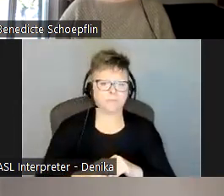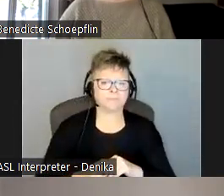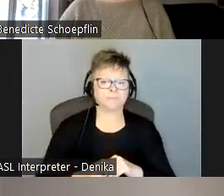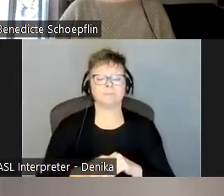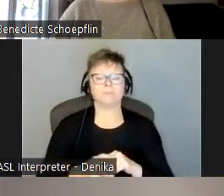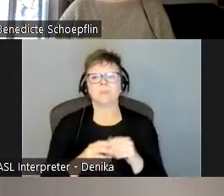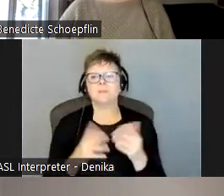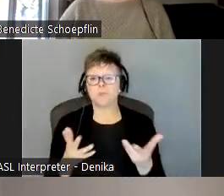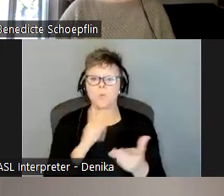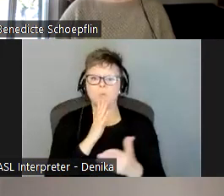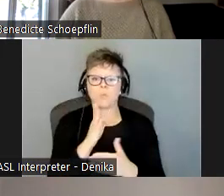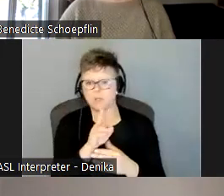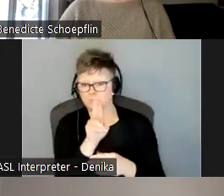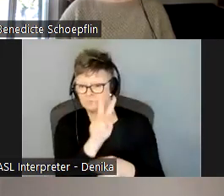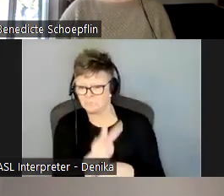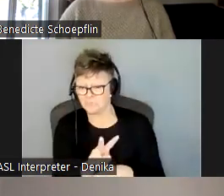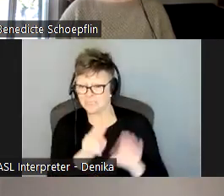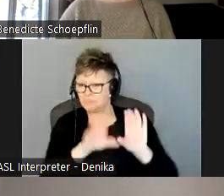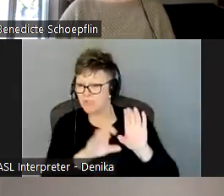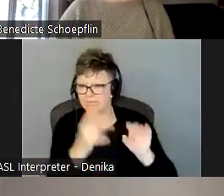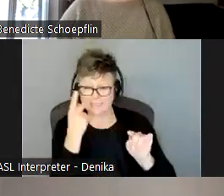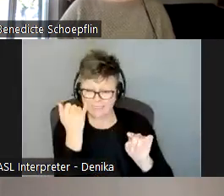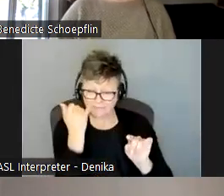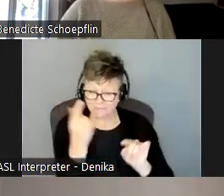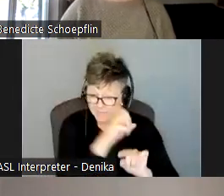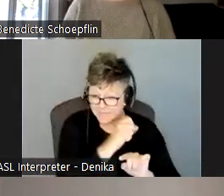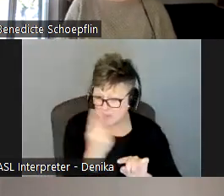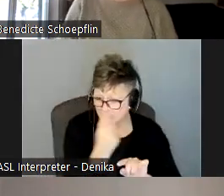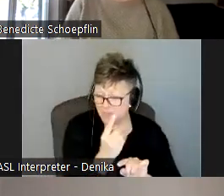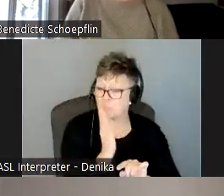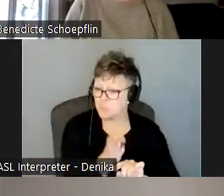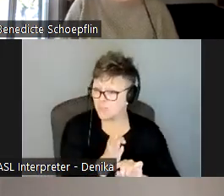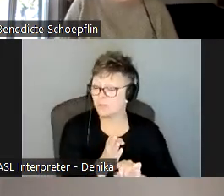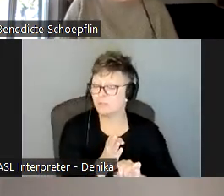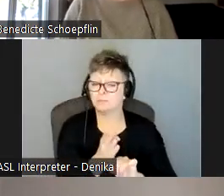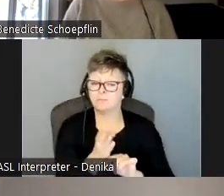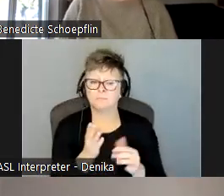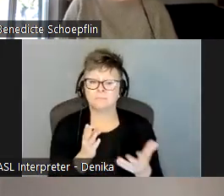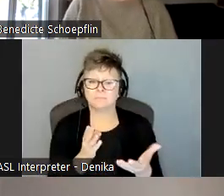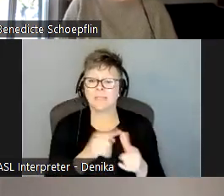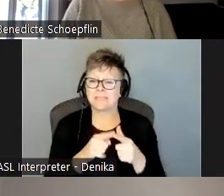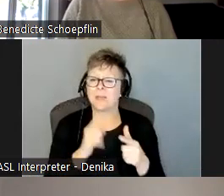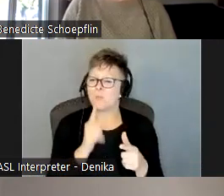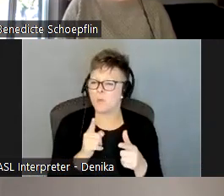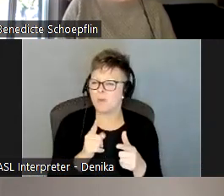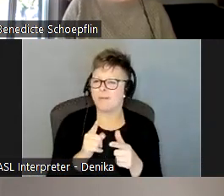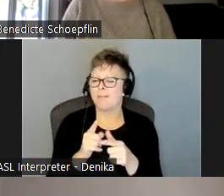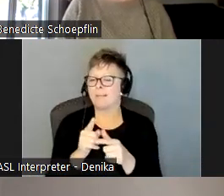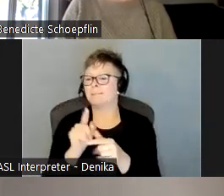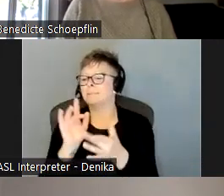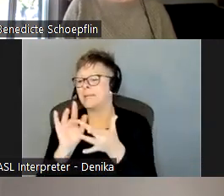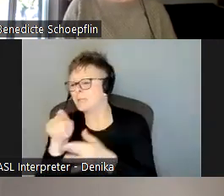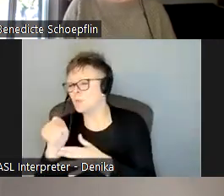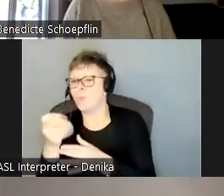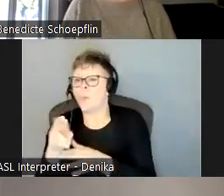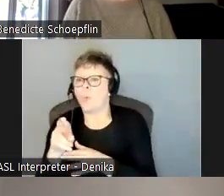through the chats to see if anything else that we missed, and either try to follow up, or you can send us an email if you have